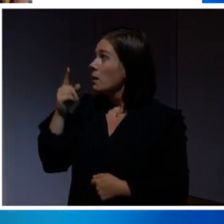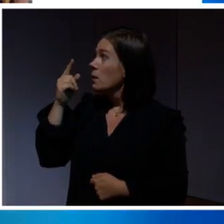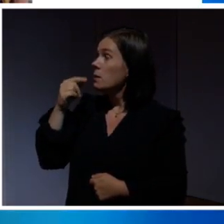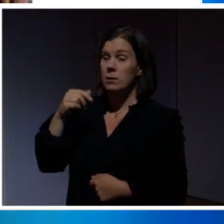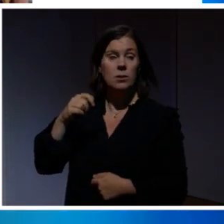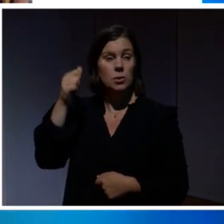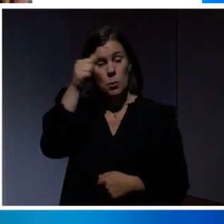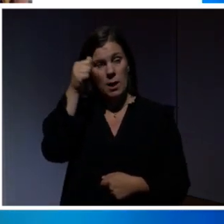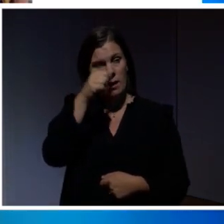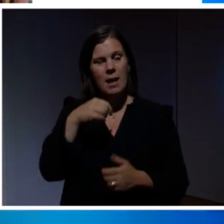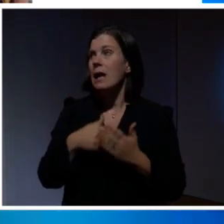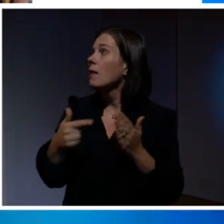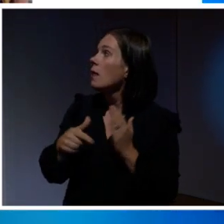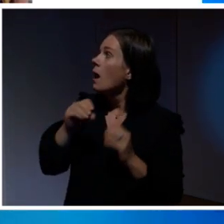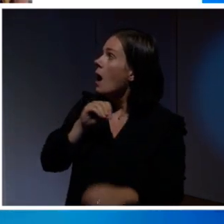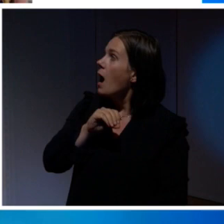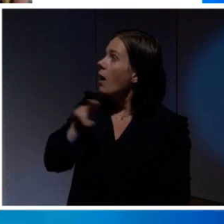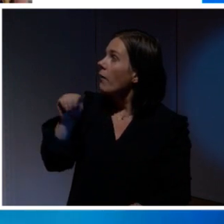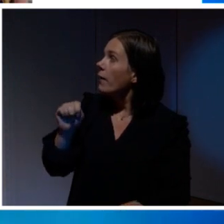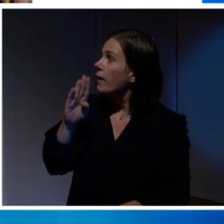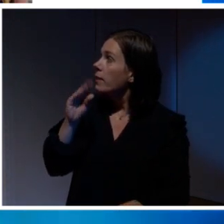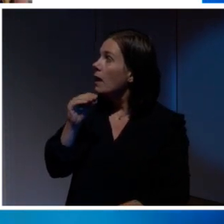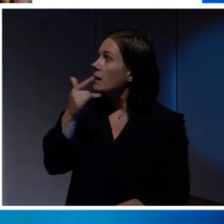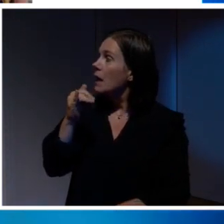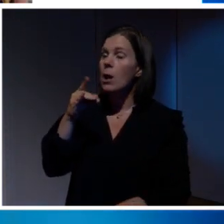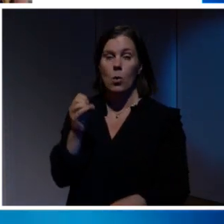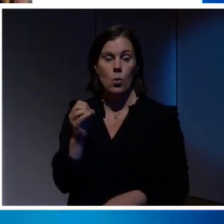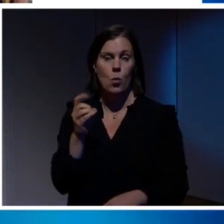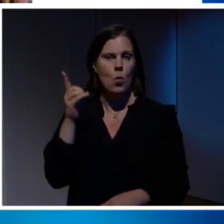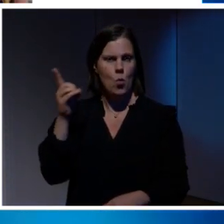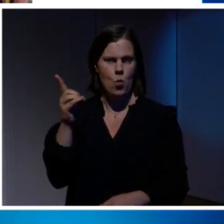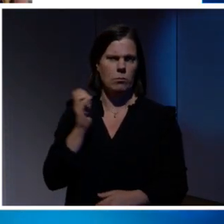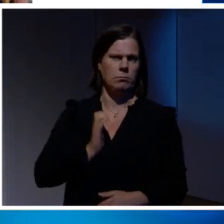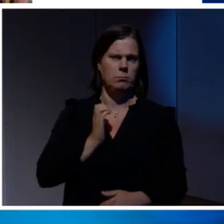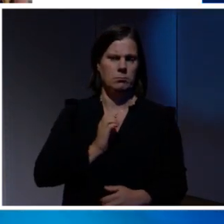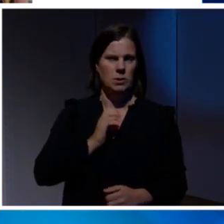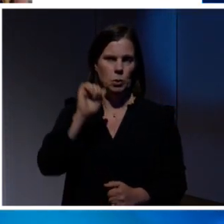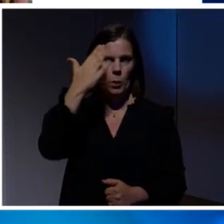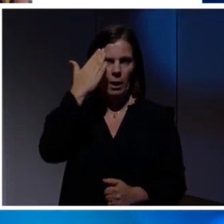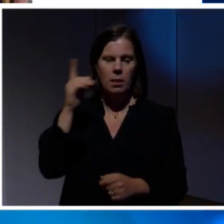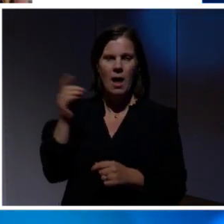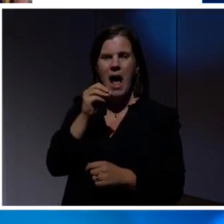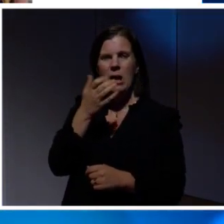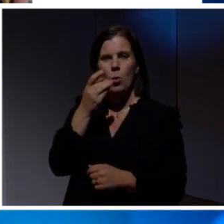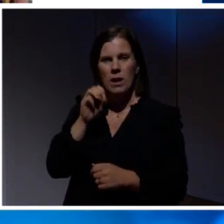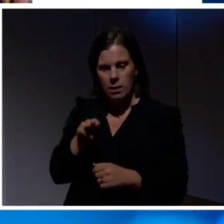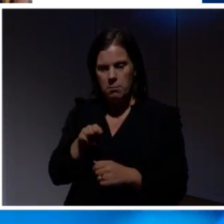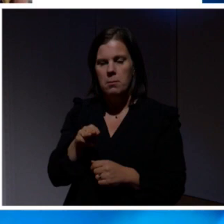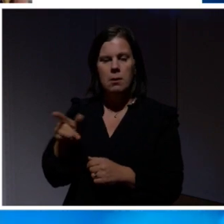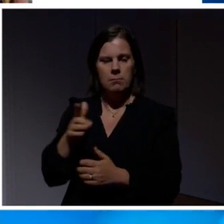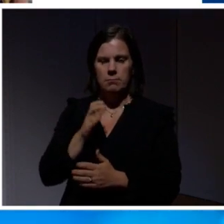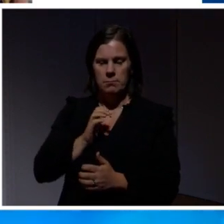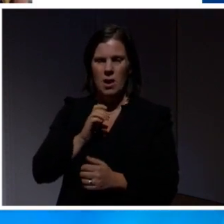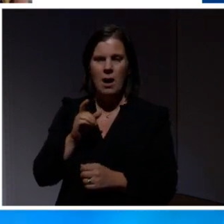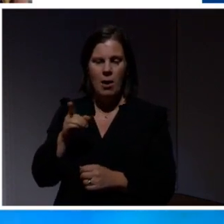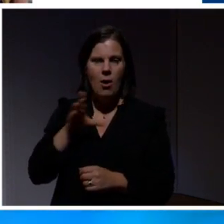University of Texas. Her name is Anne Dottillo. And she was very interested in machine learning algorithms, but she's doing her master's in